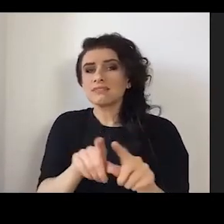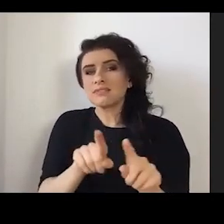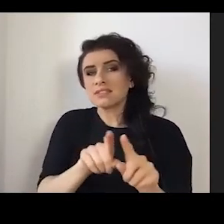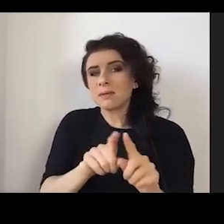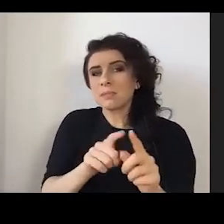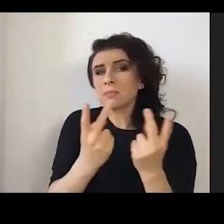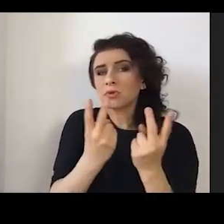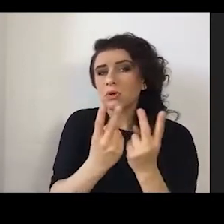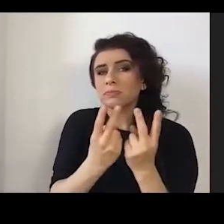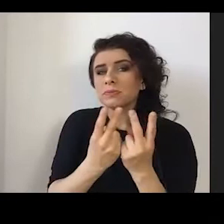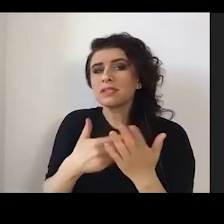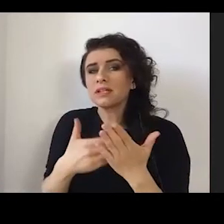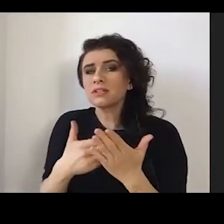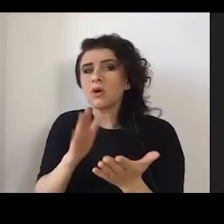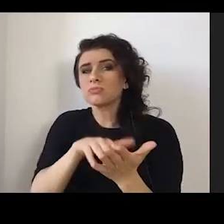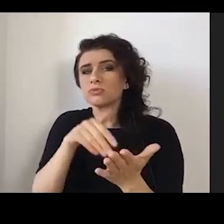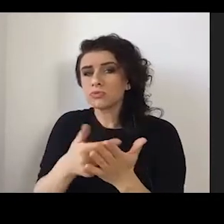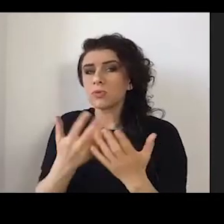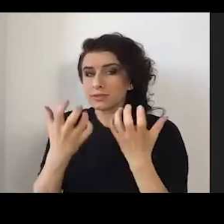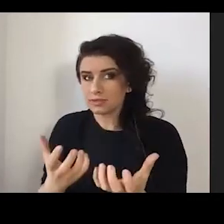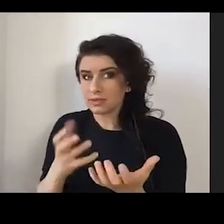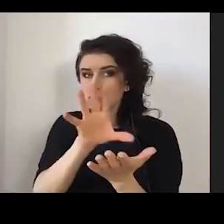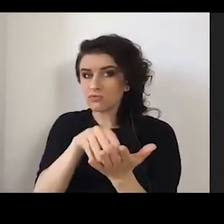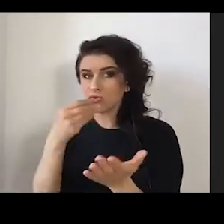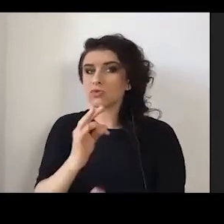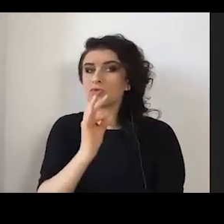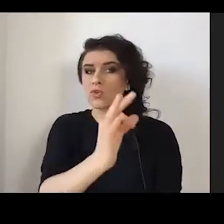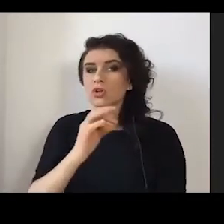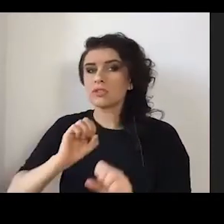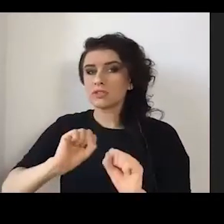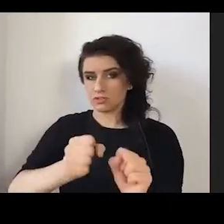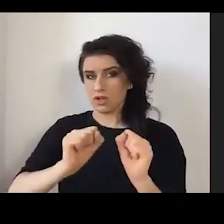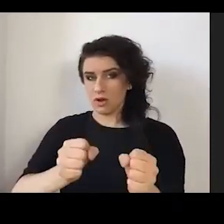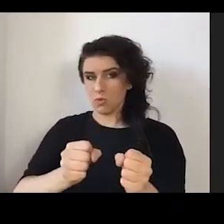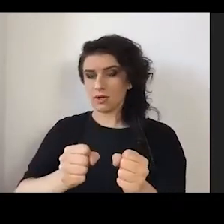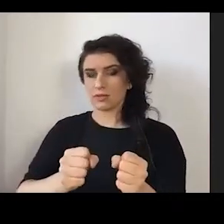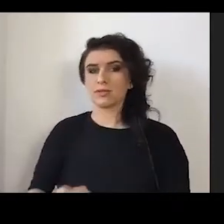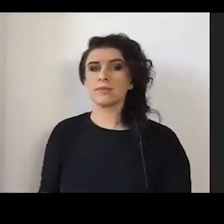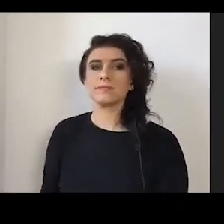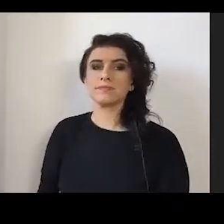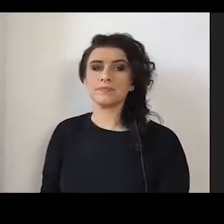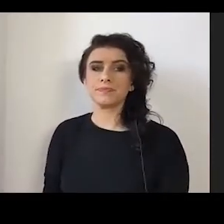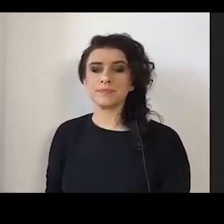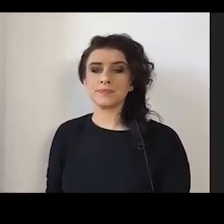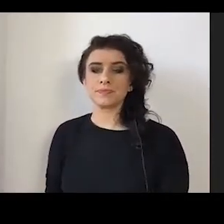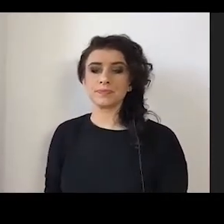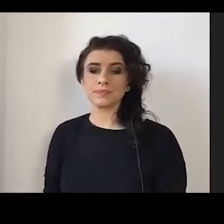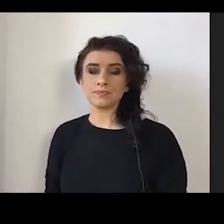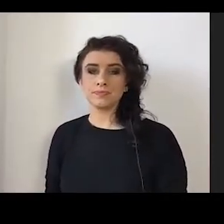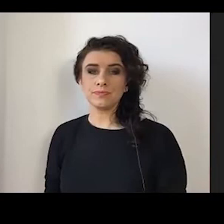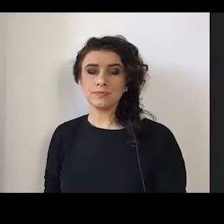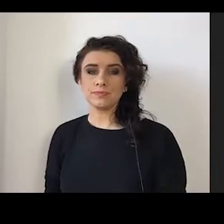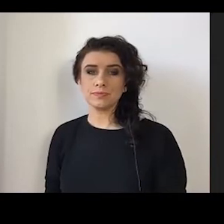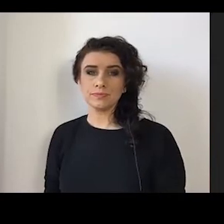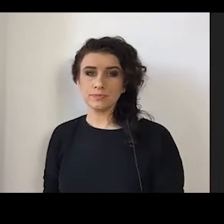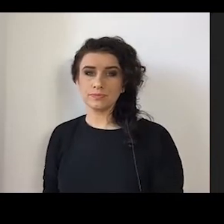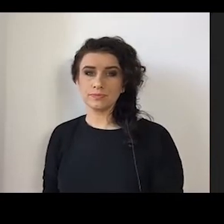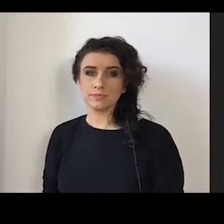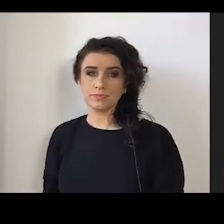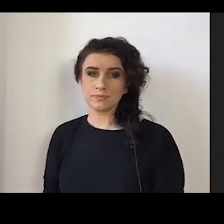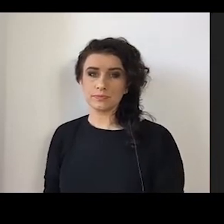did. Sure. We have like a 5-pillar model to